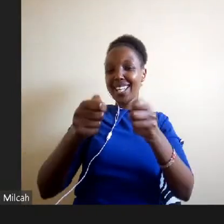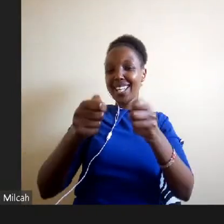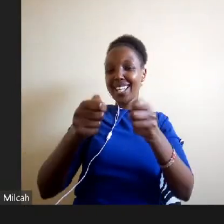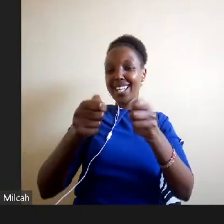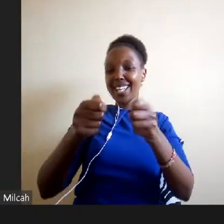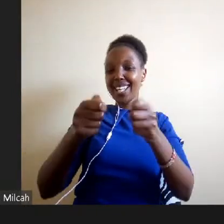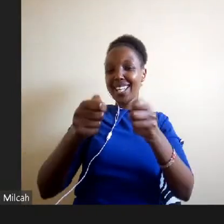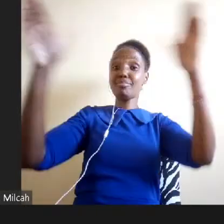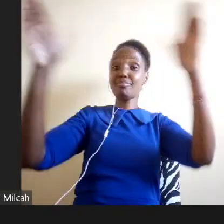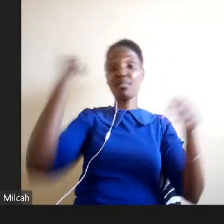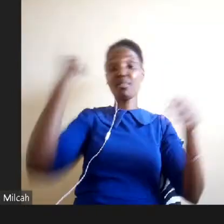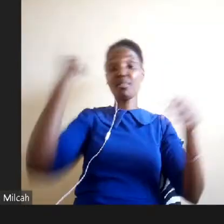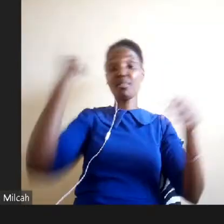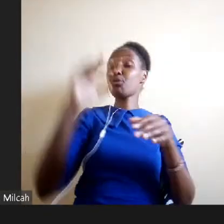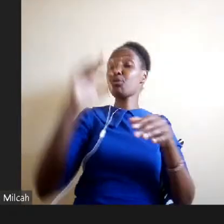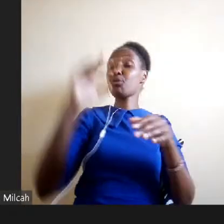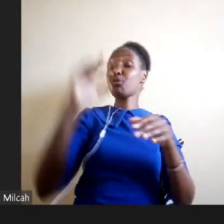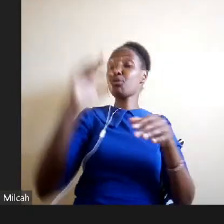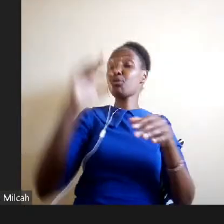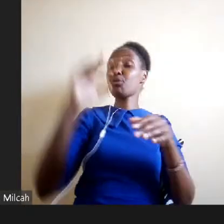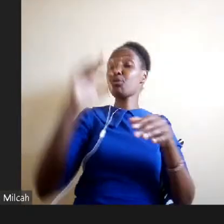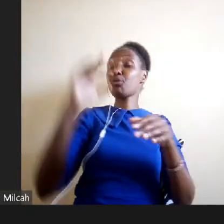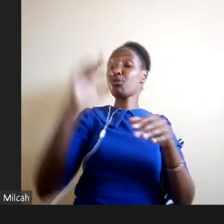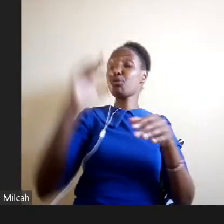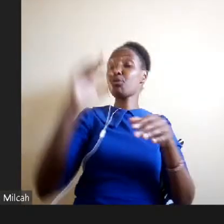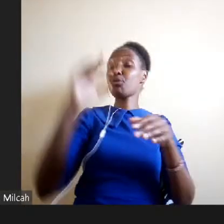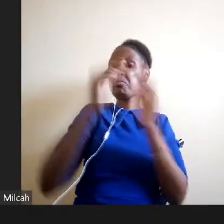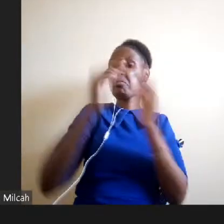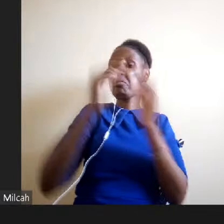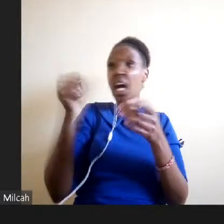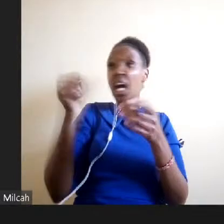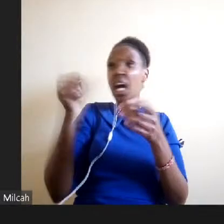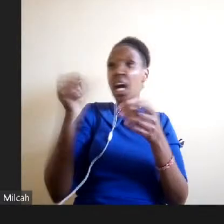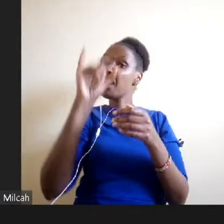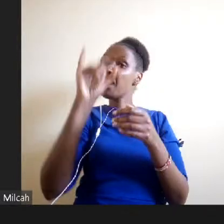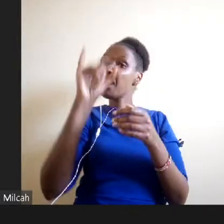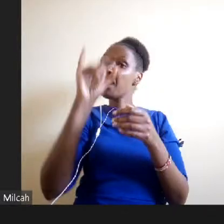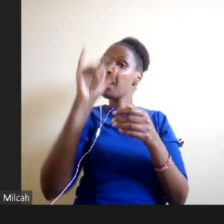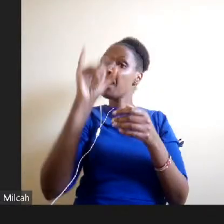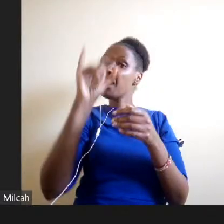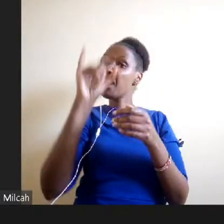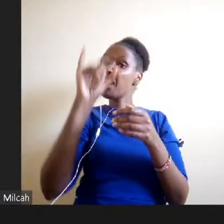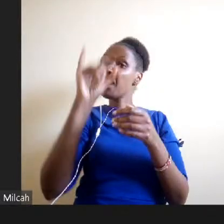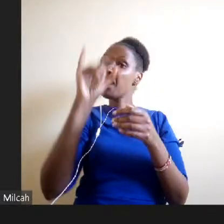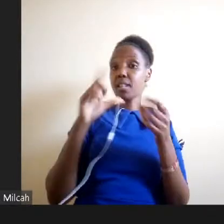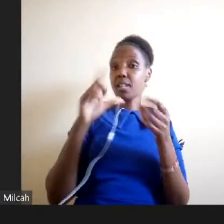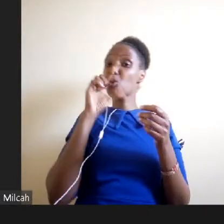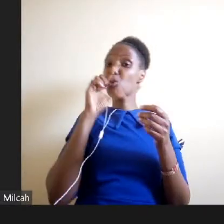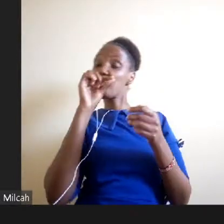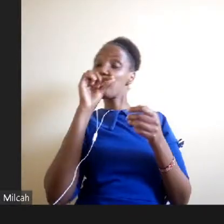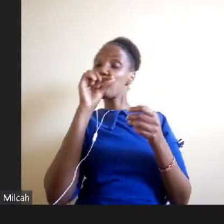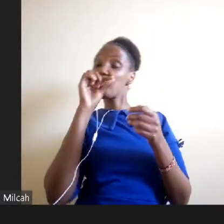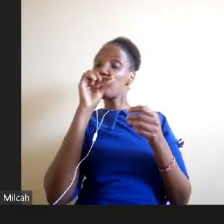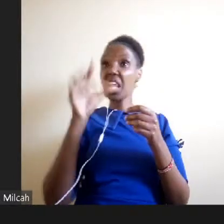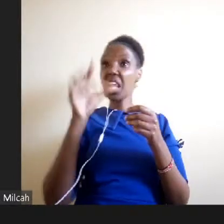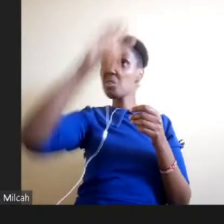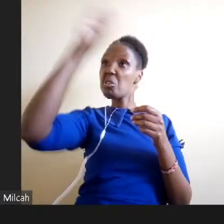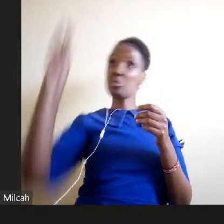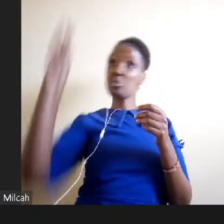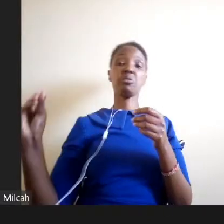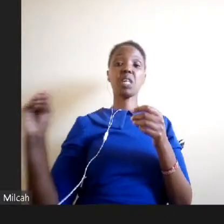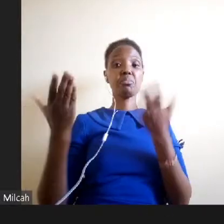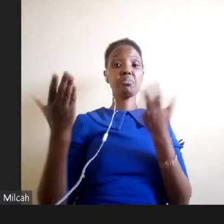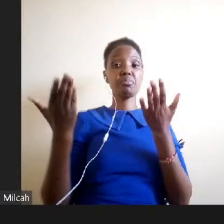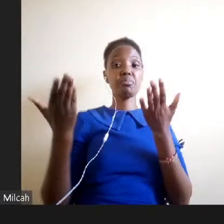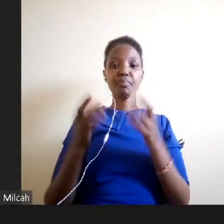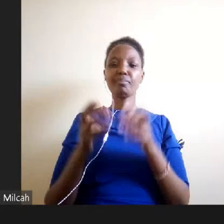and most of us end there. Some of us are on Instagram, but you find that right now with our children, they have a